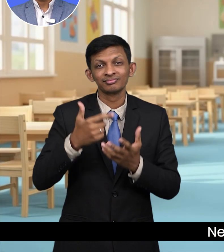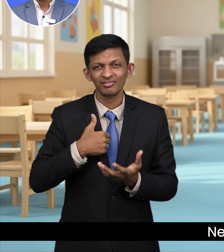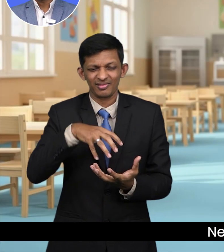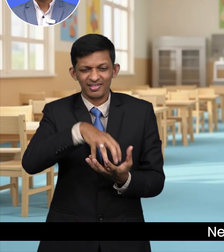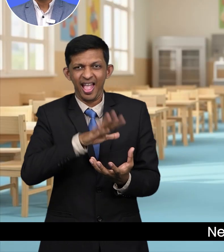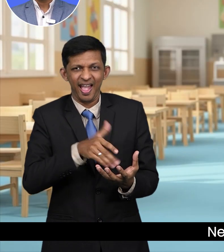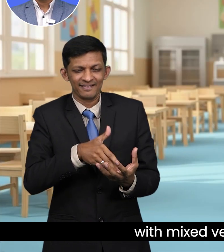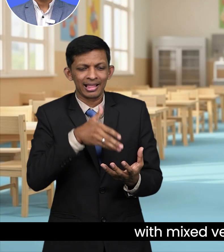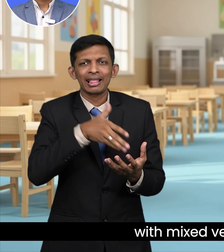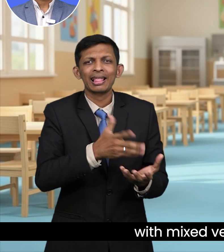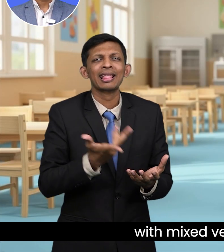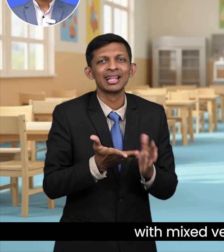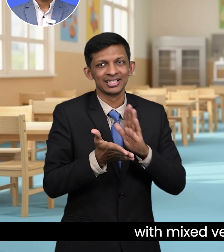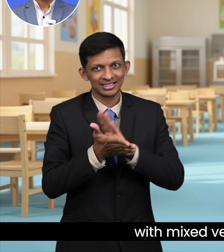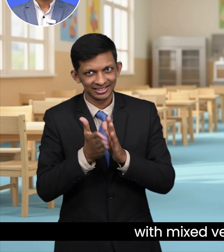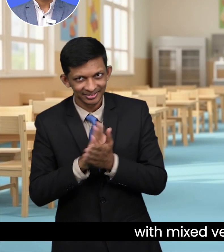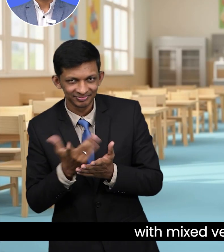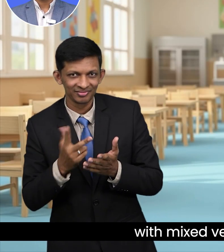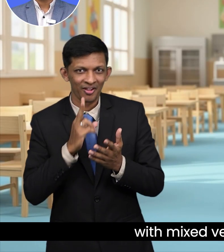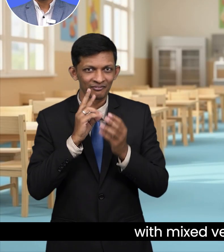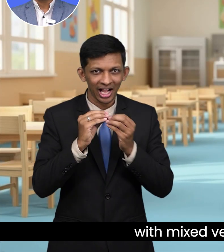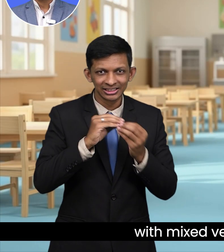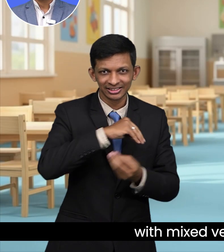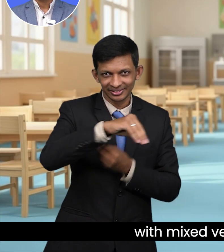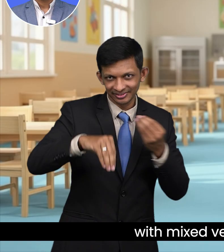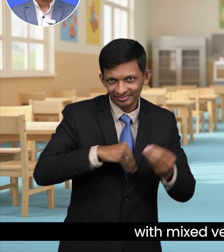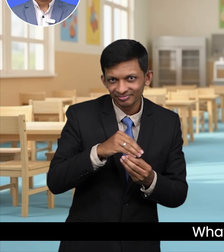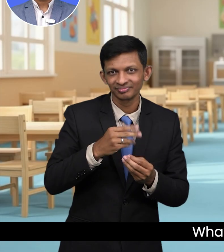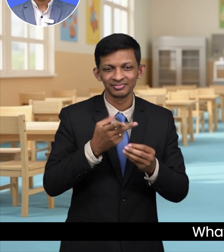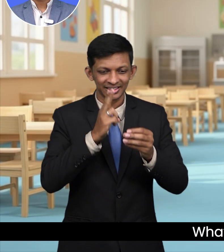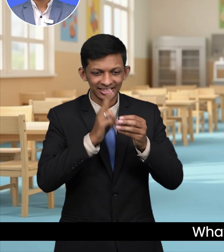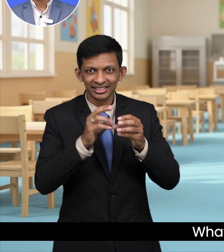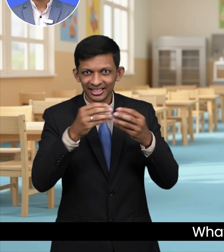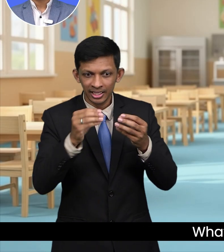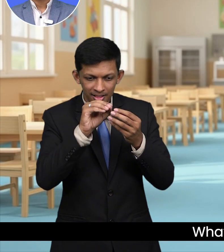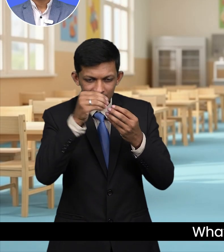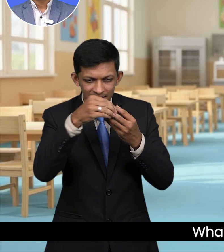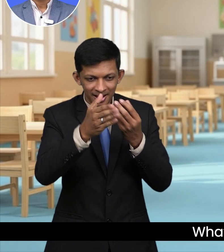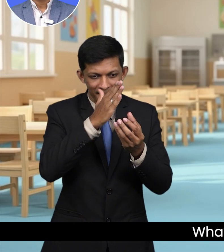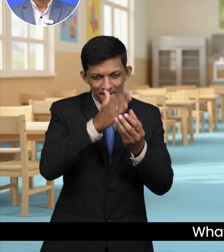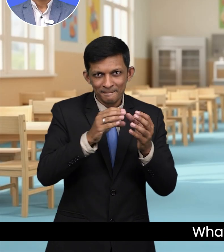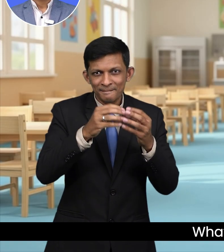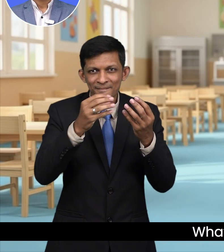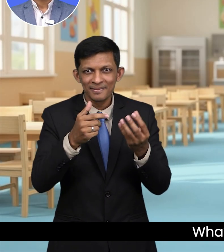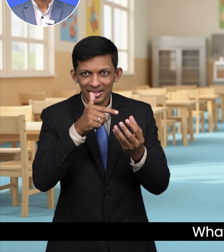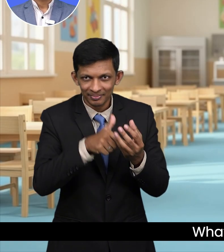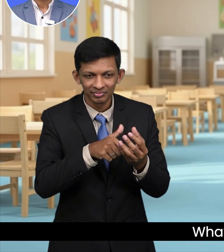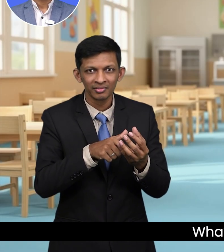I bought roti with mixed vegetables and a boiled egg. What did you guys get?